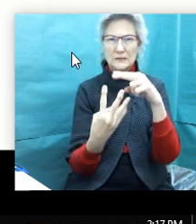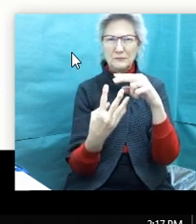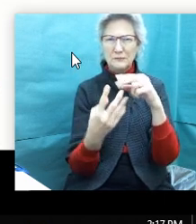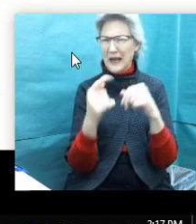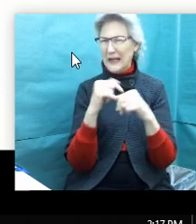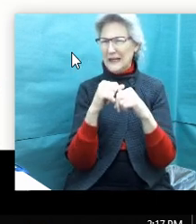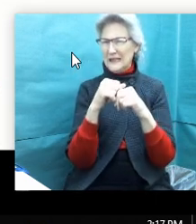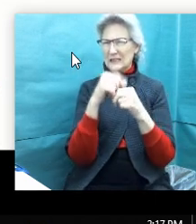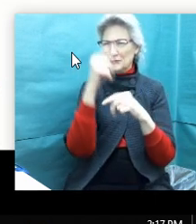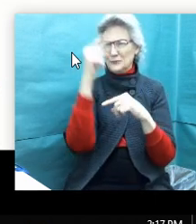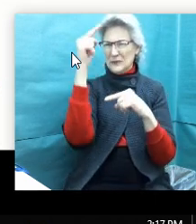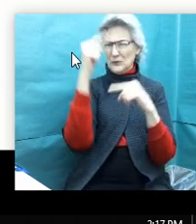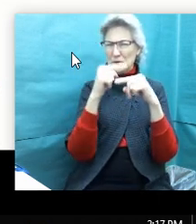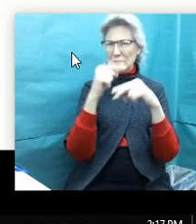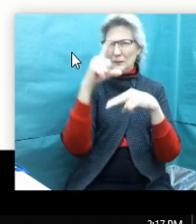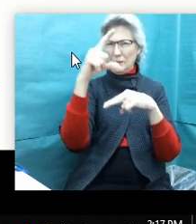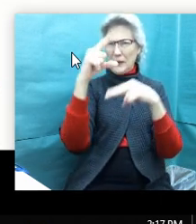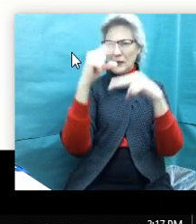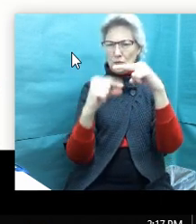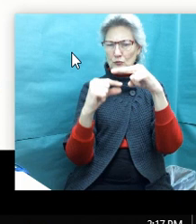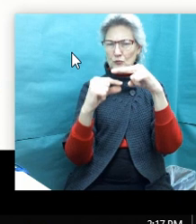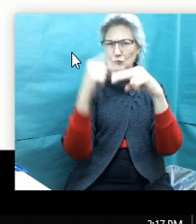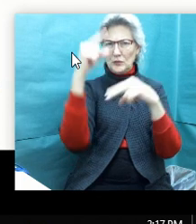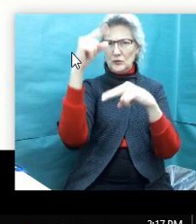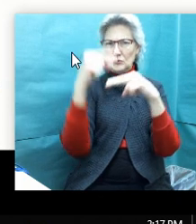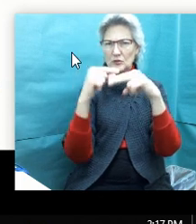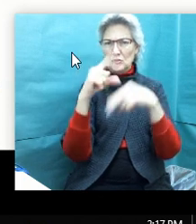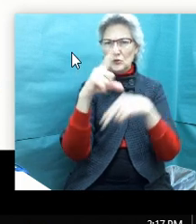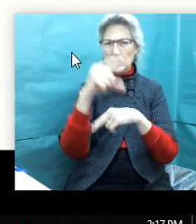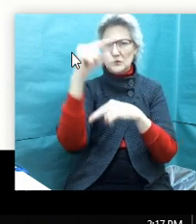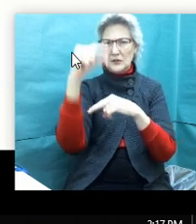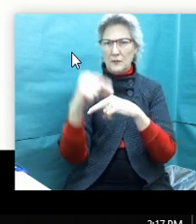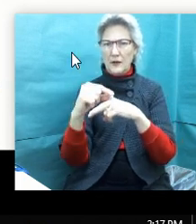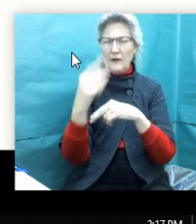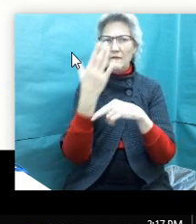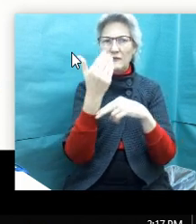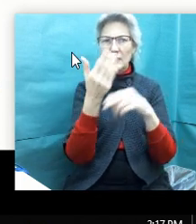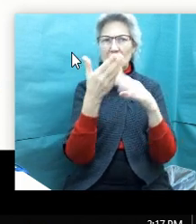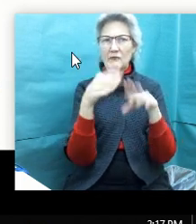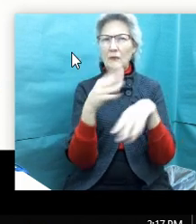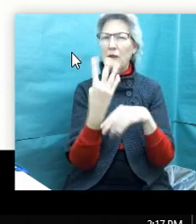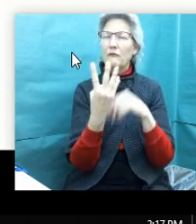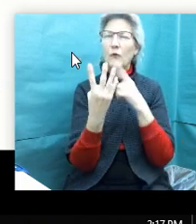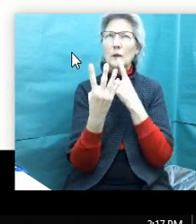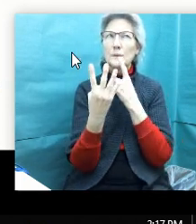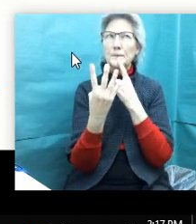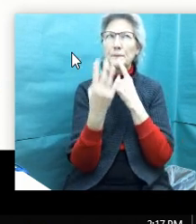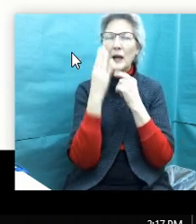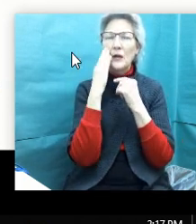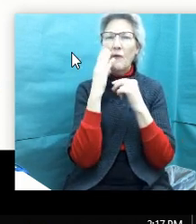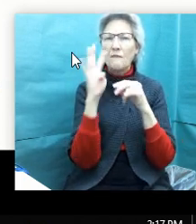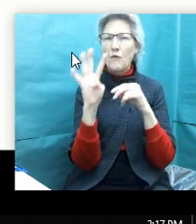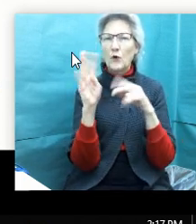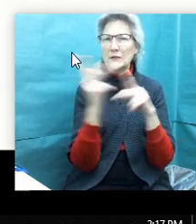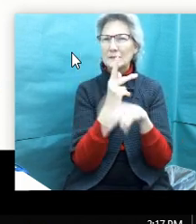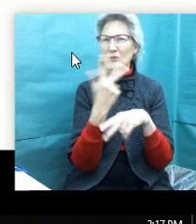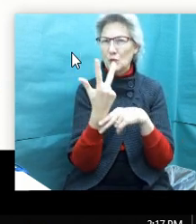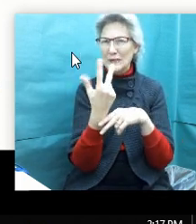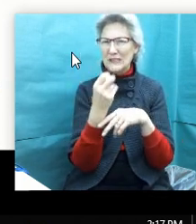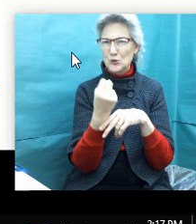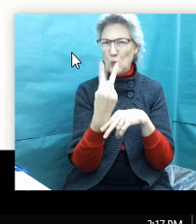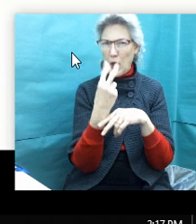that. Turn that back into a mixed number. Well, 15 divided by 4. I know that 4 times 3